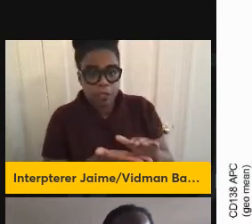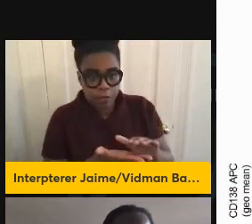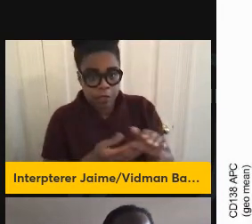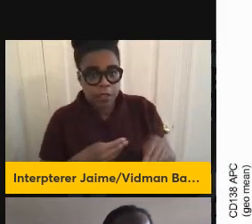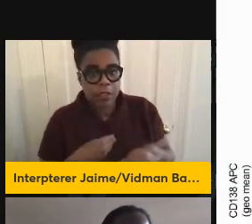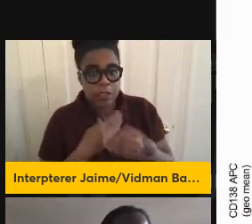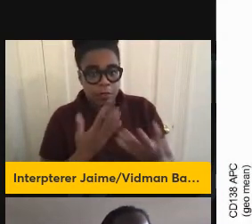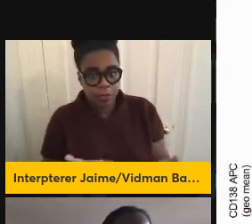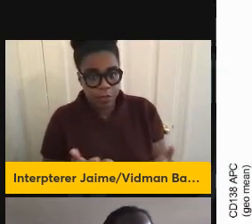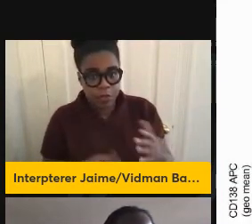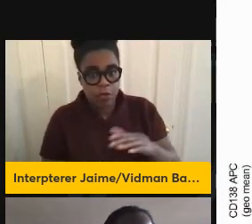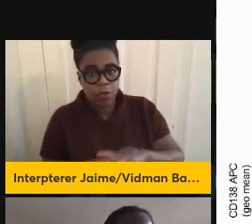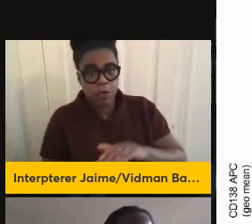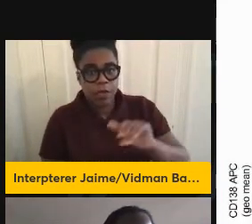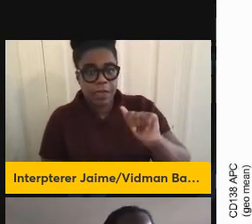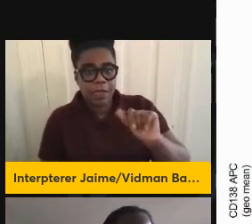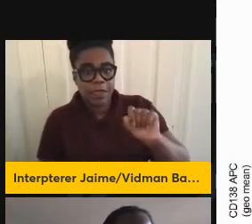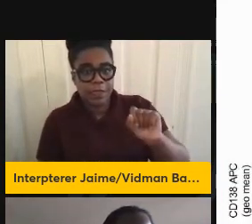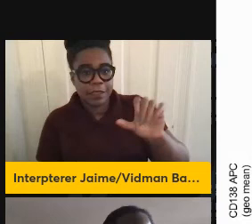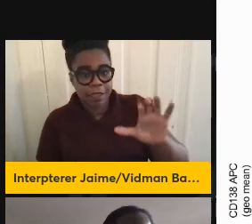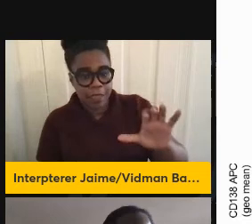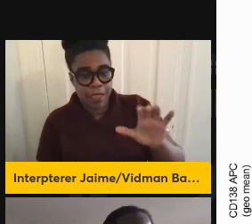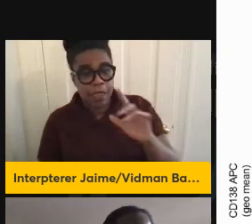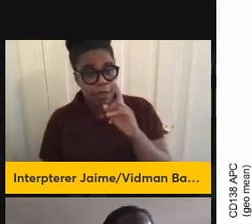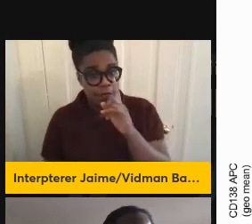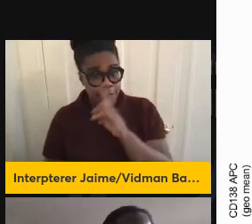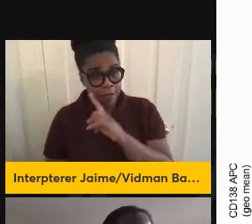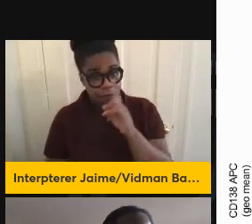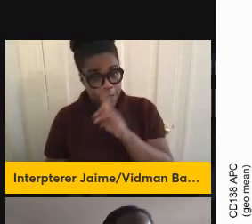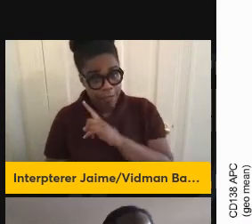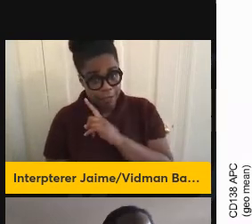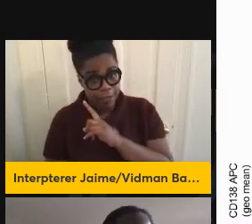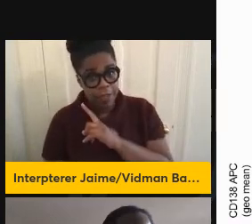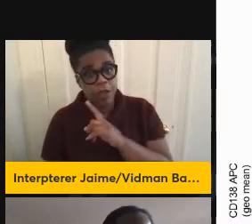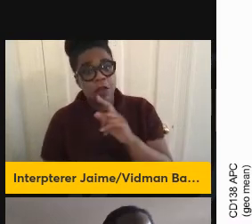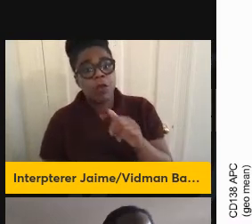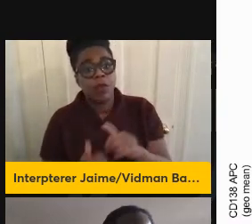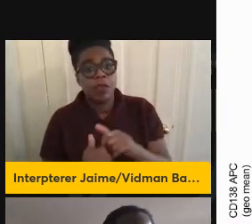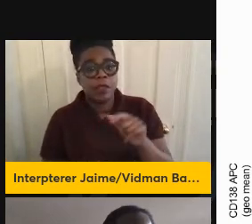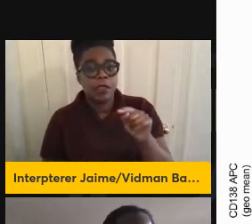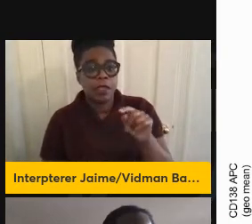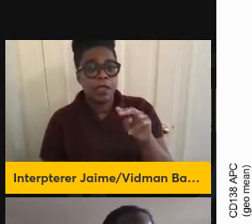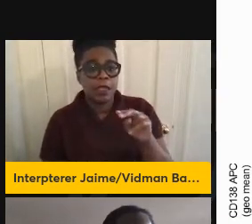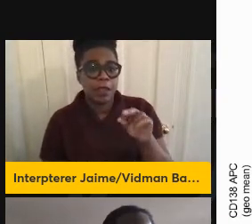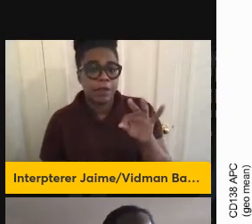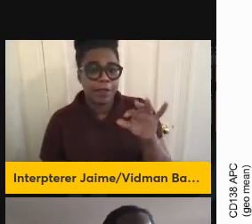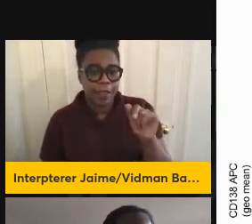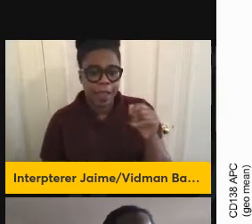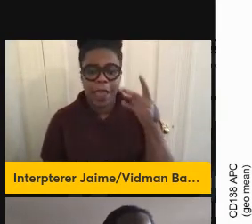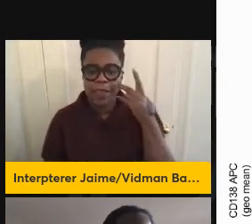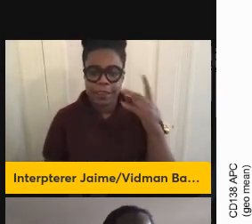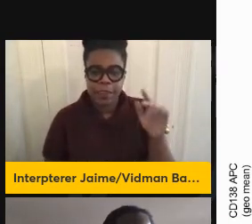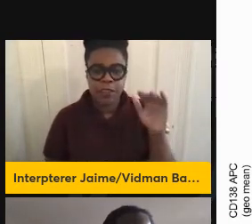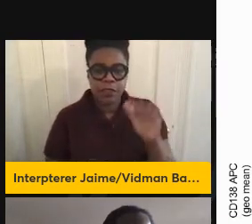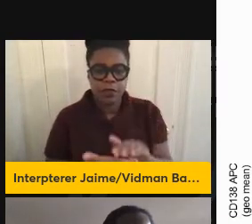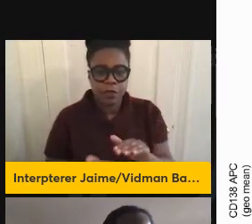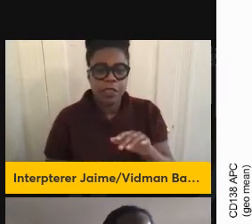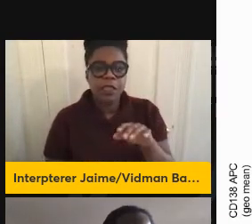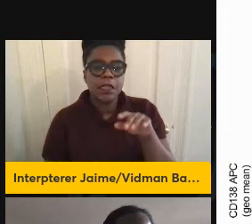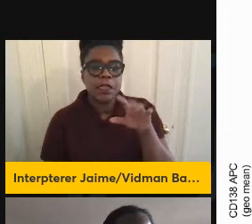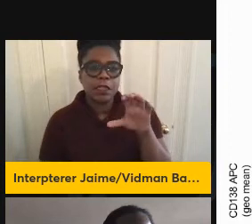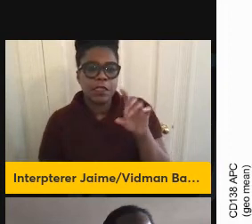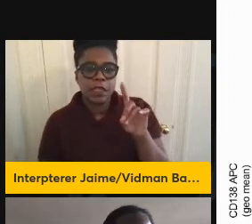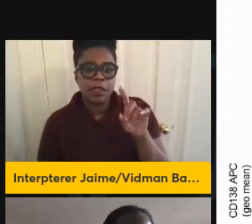ASCs. So when I treated mice, wild-type mice with TNF-alpha, I do in fact see a decrease in CD138